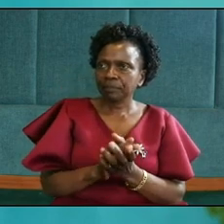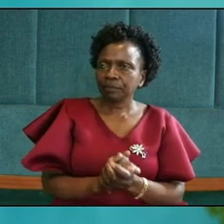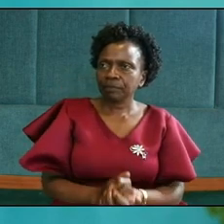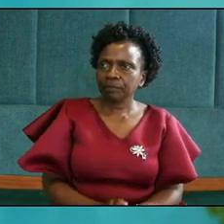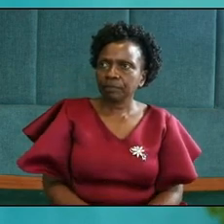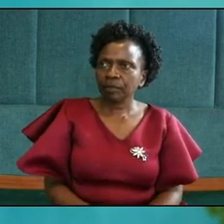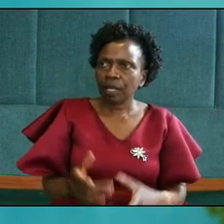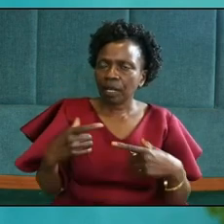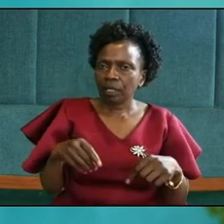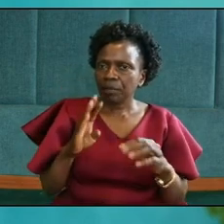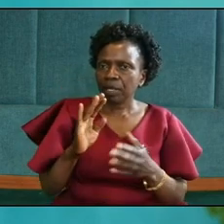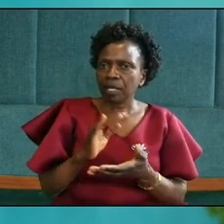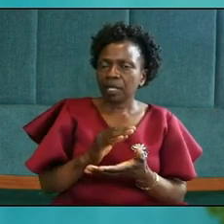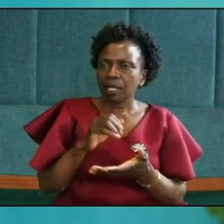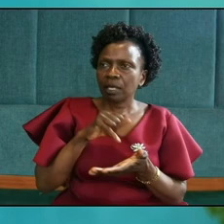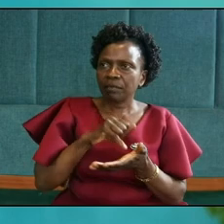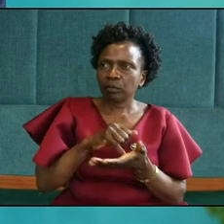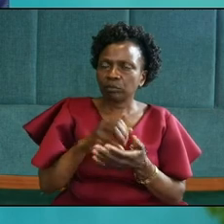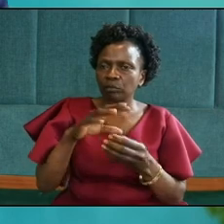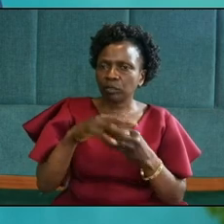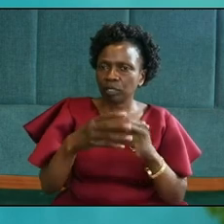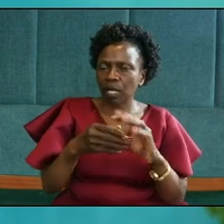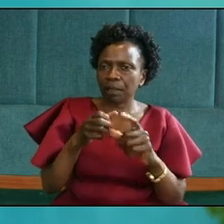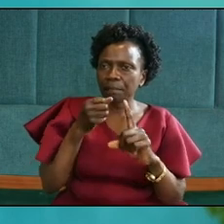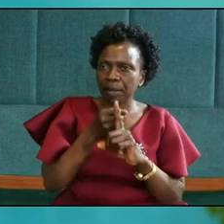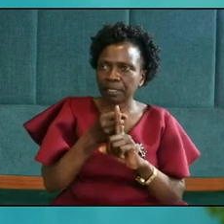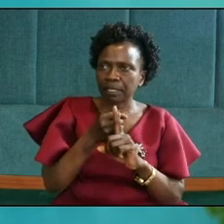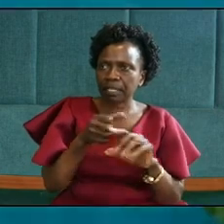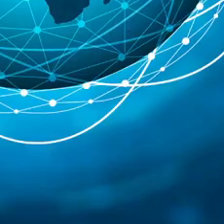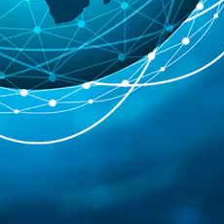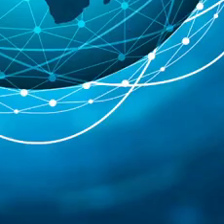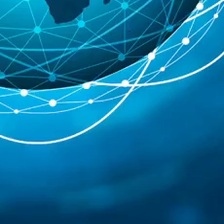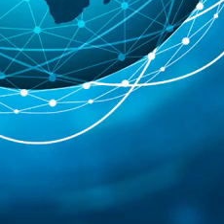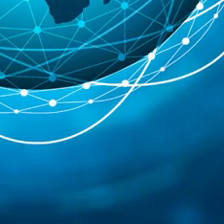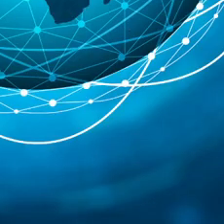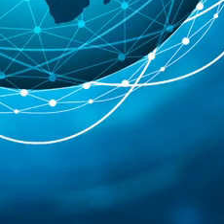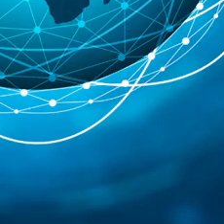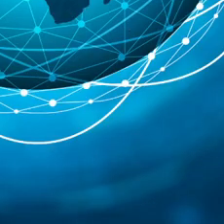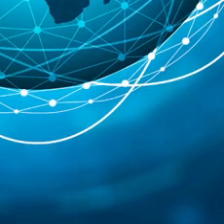And let us be involved in creating an impact in a Vuca world. God bless.